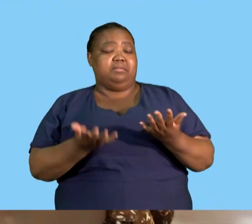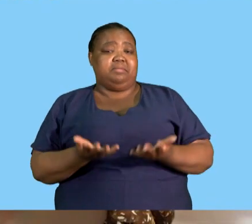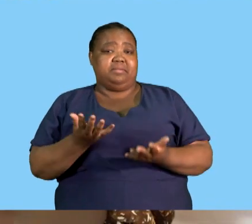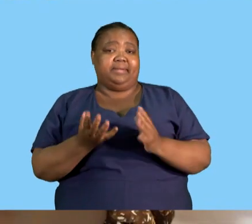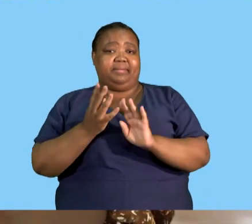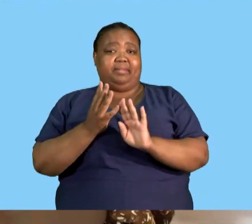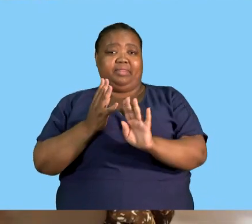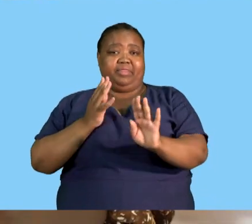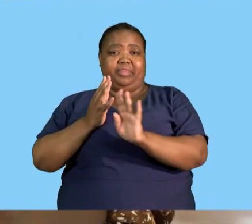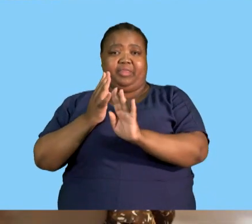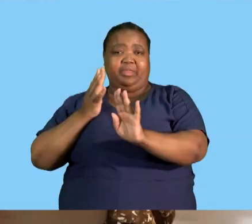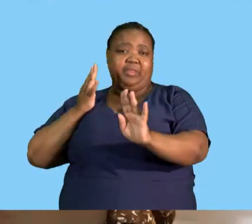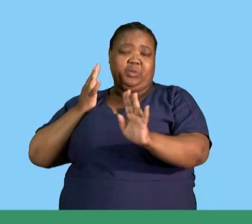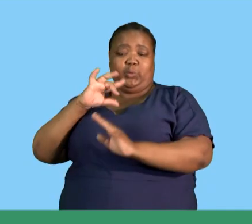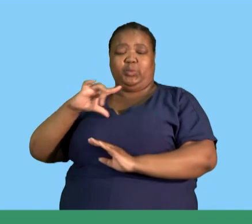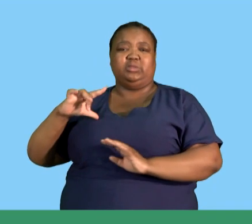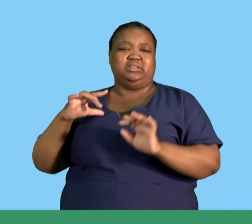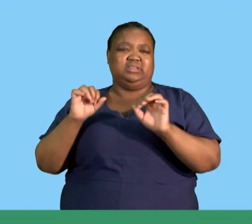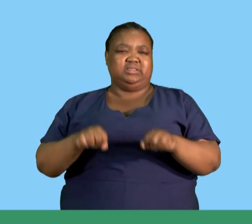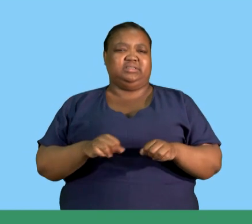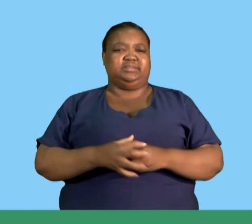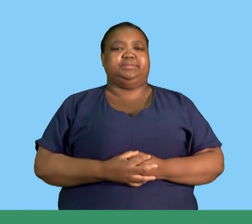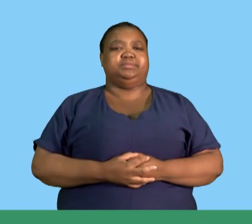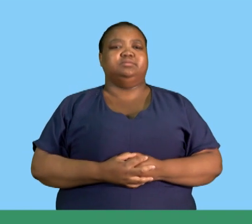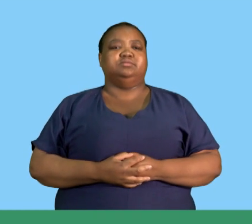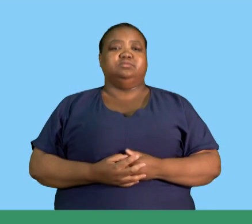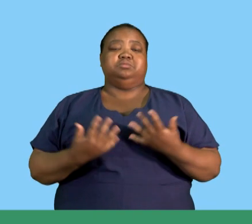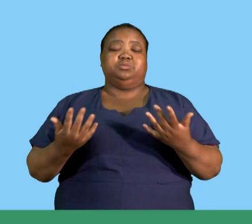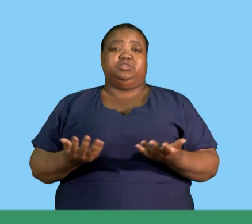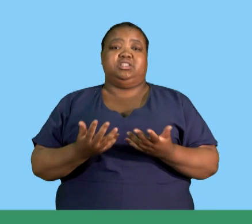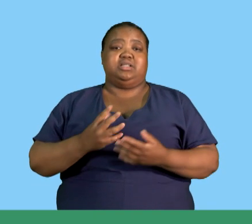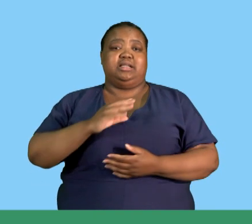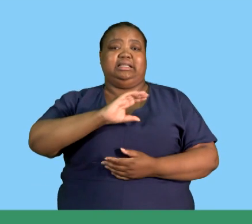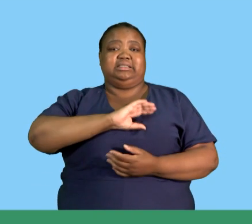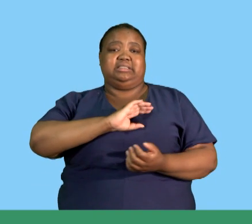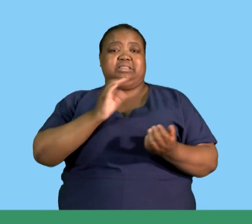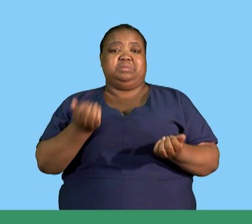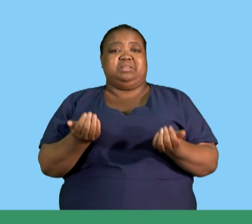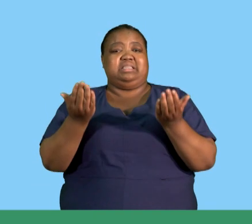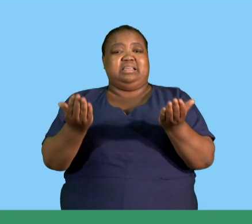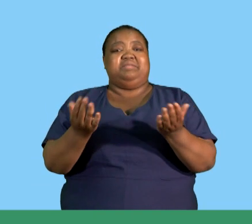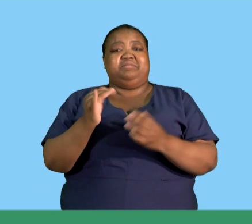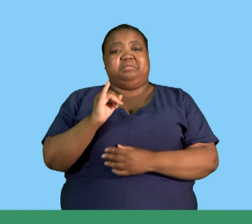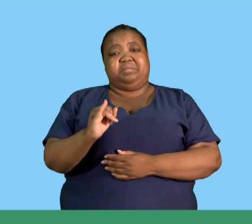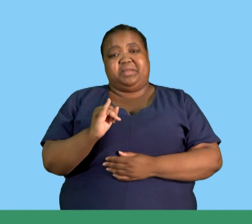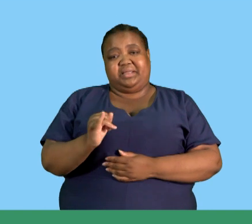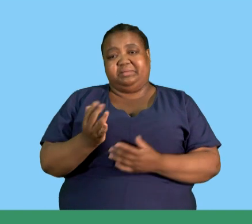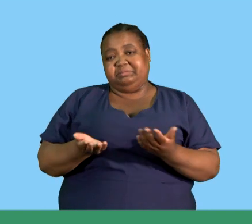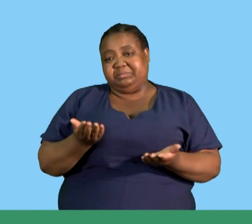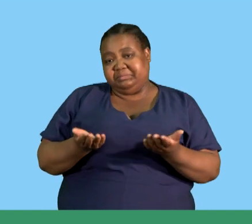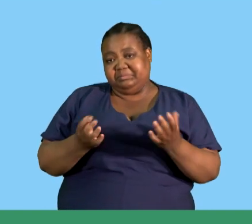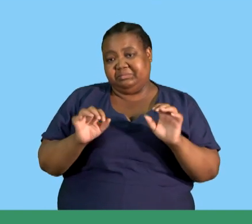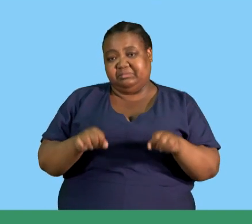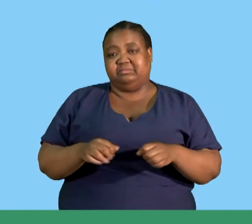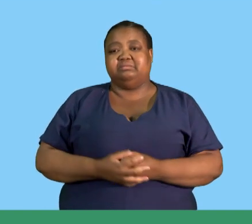maybe. What factors cause loss of sale? Maybe poor customer service that we are offering in our business?